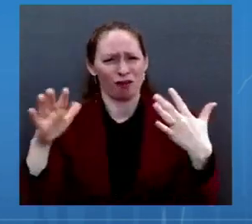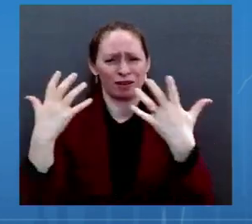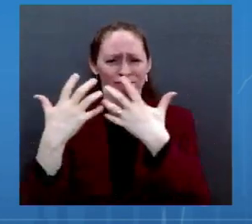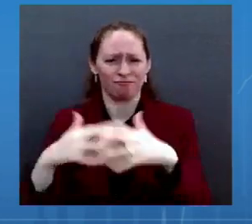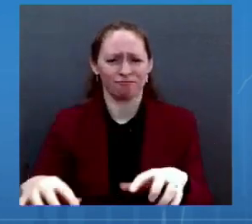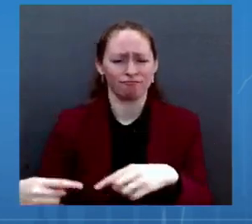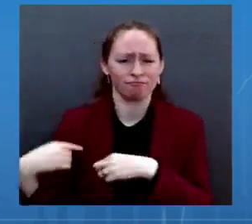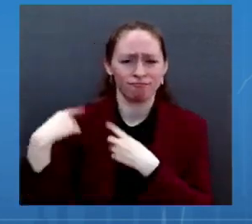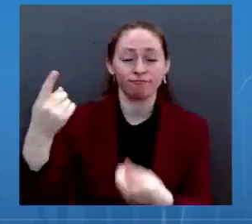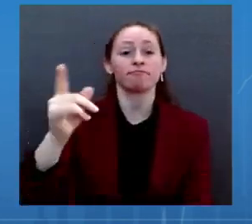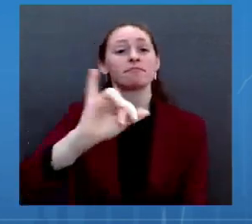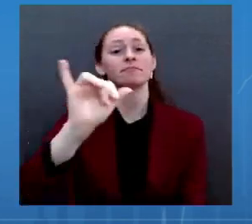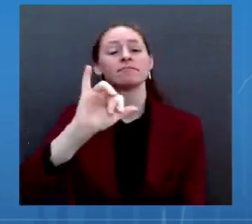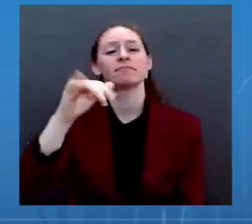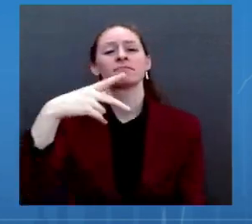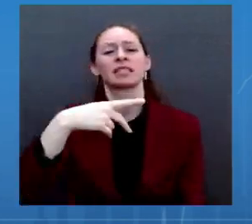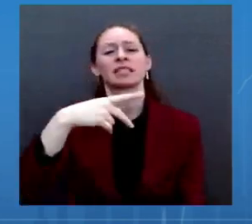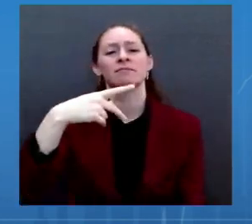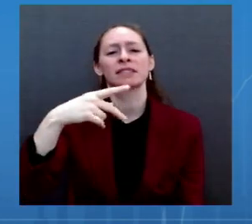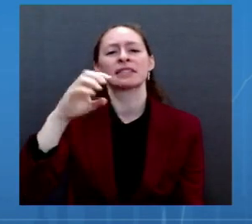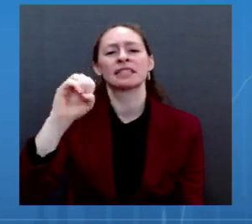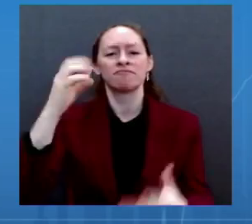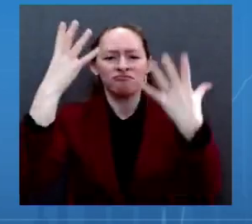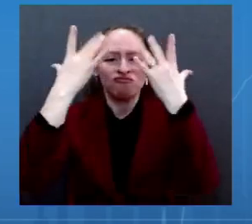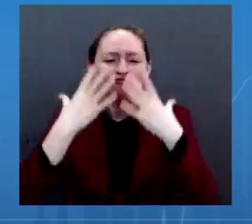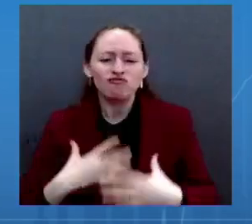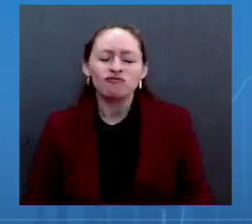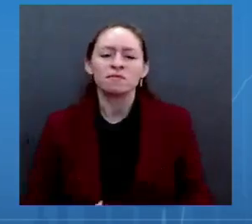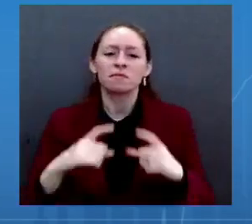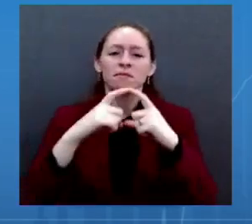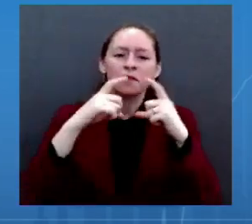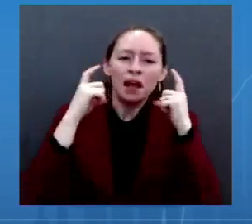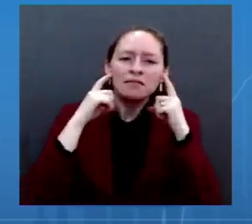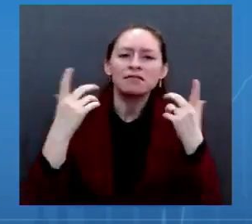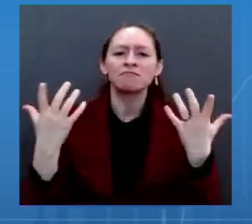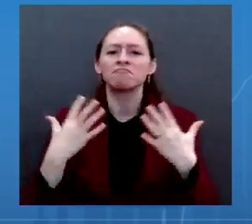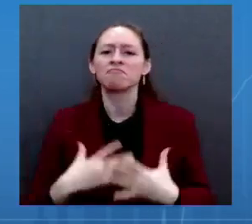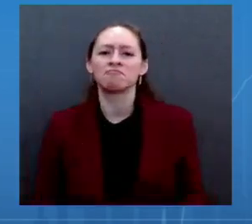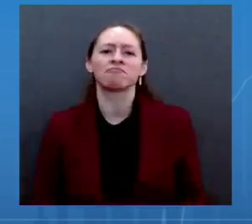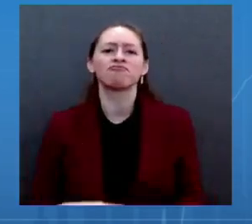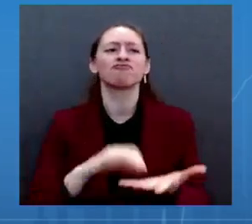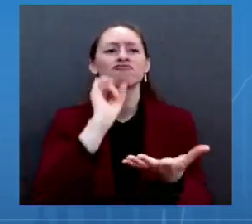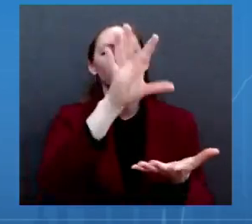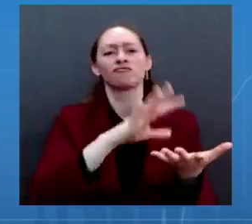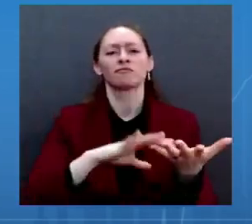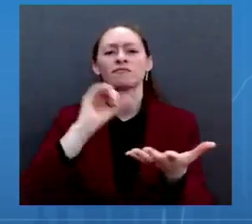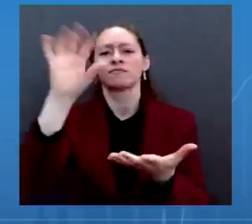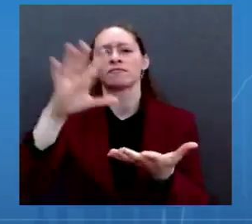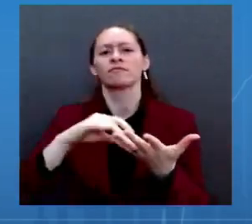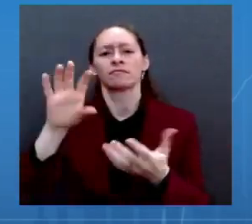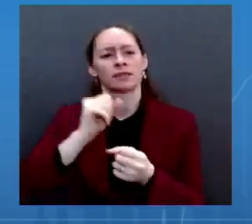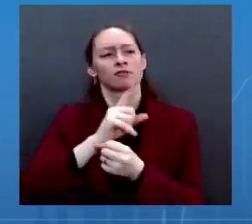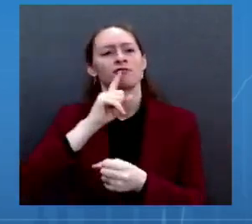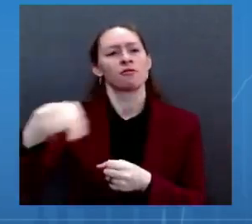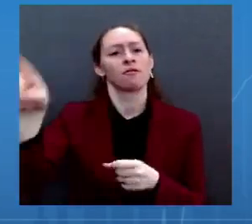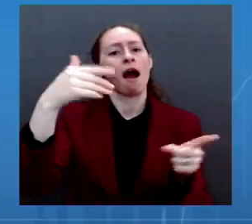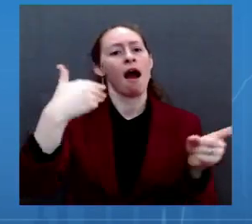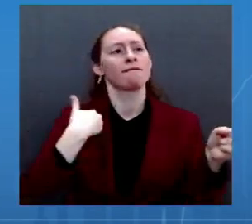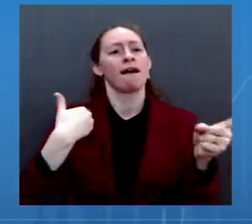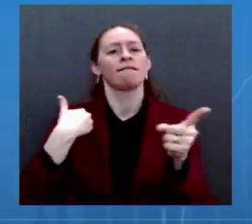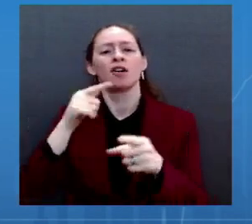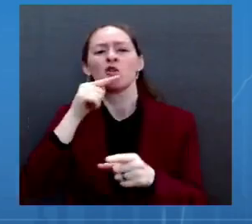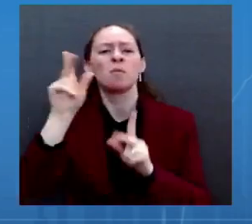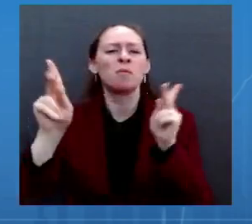safe. We've established free testing locations across the nation, with additional new sites opening